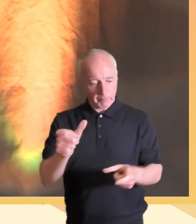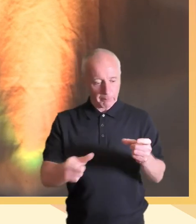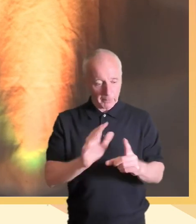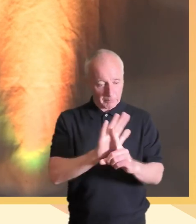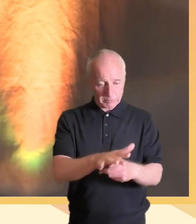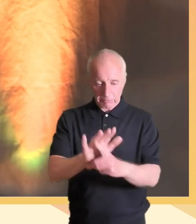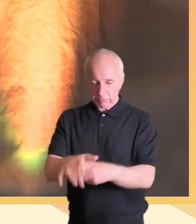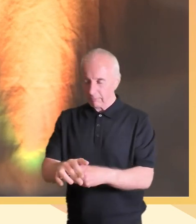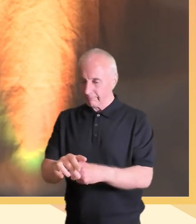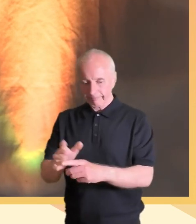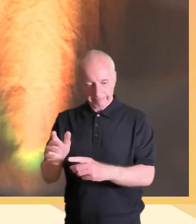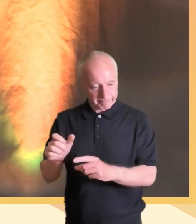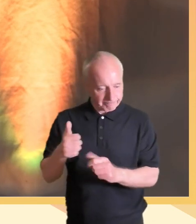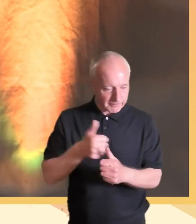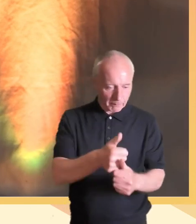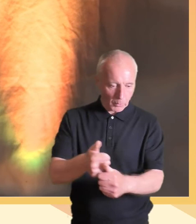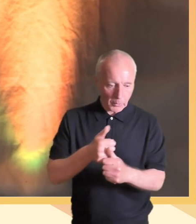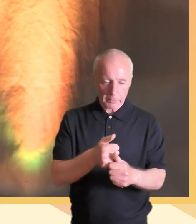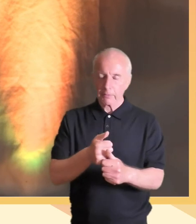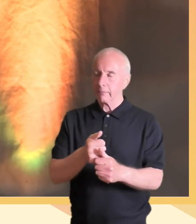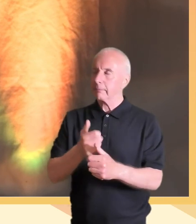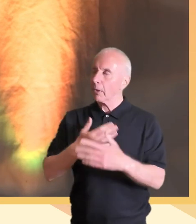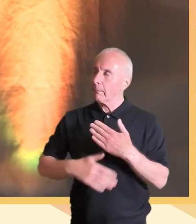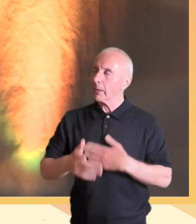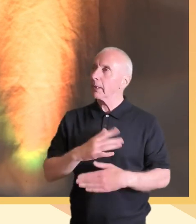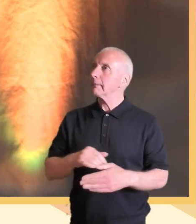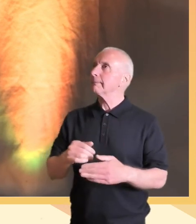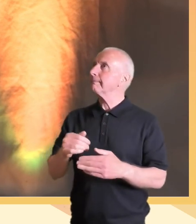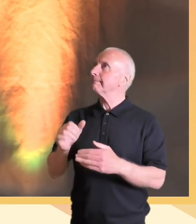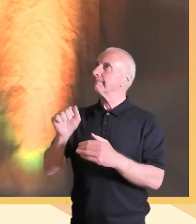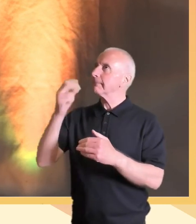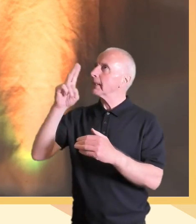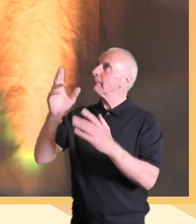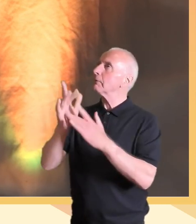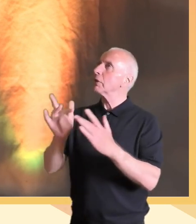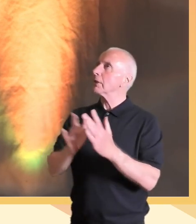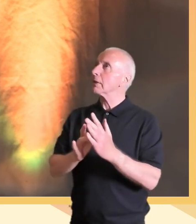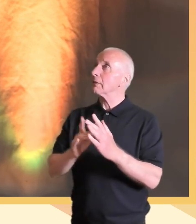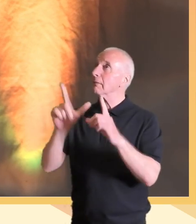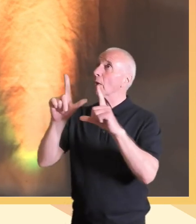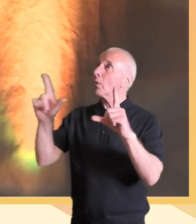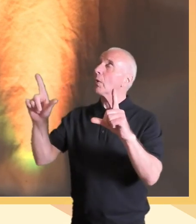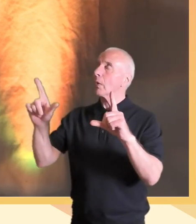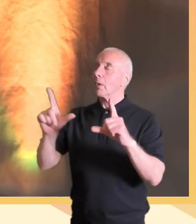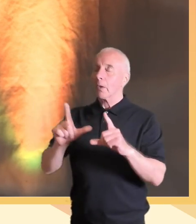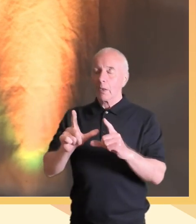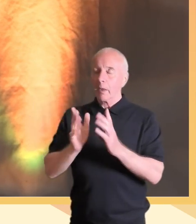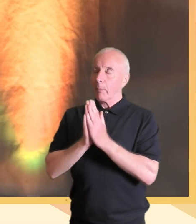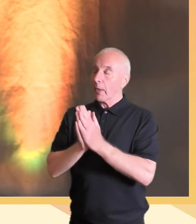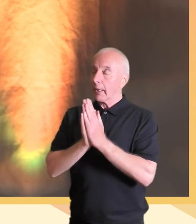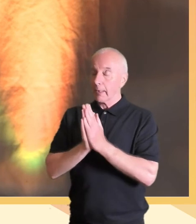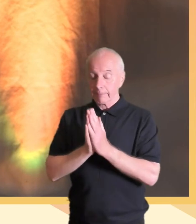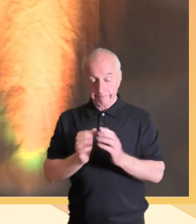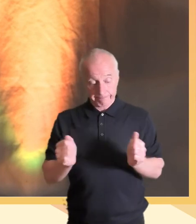the hungry and speak the name of Jesus. Lord, I pray that as they commit themselves to you, they also